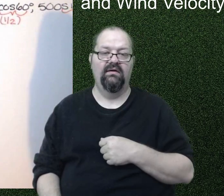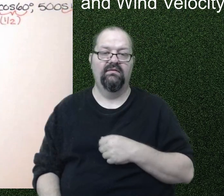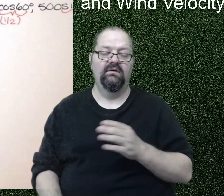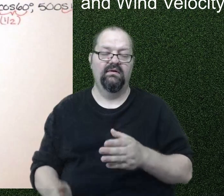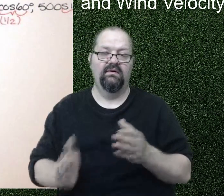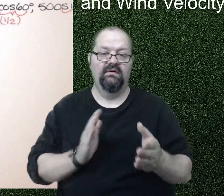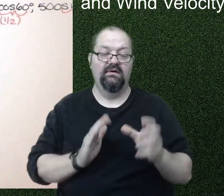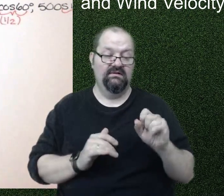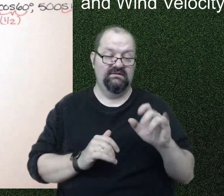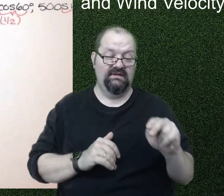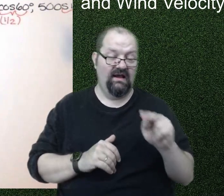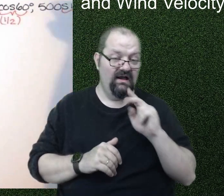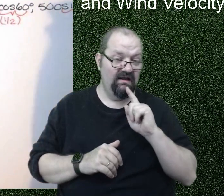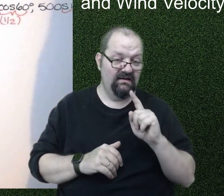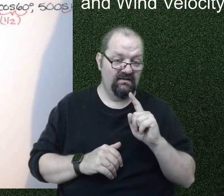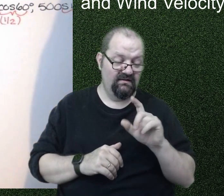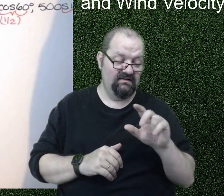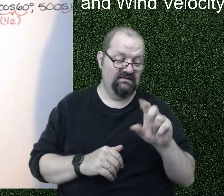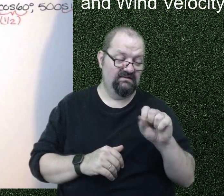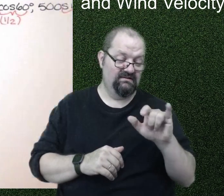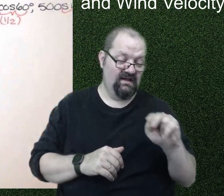And sine of 60